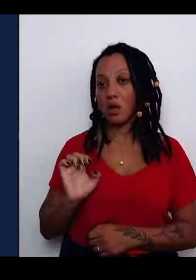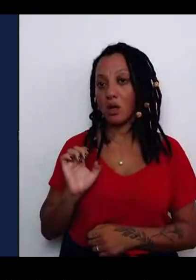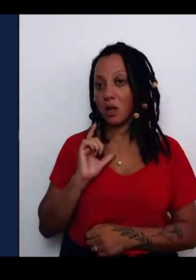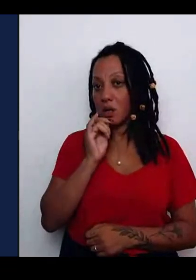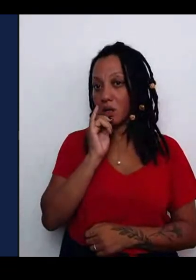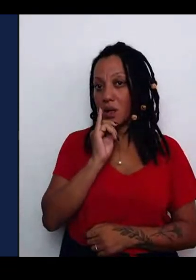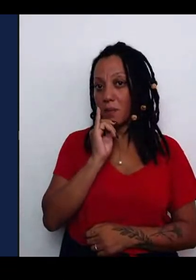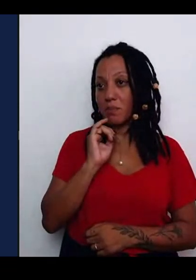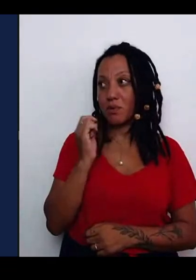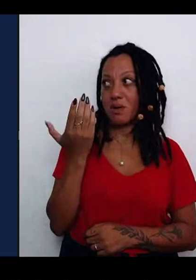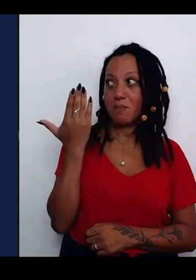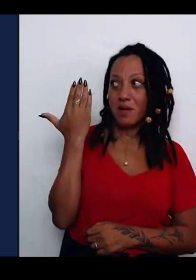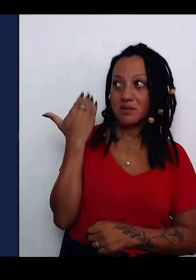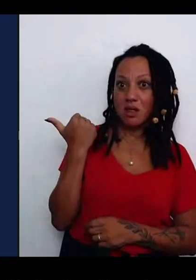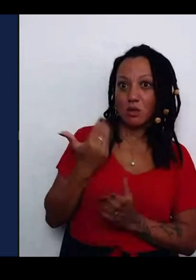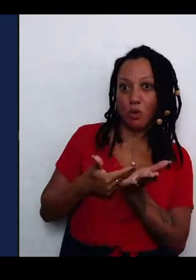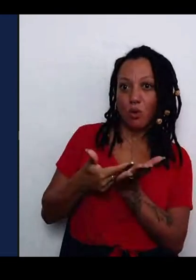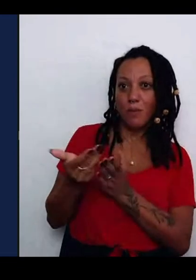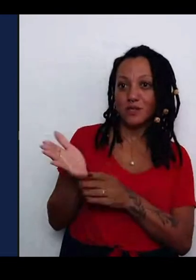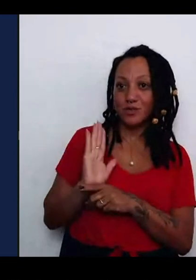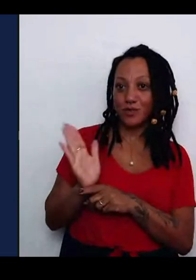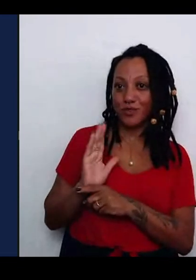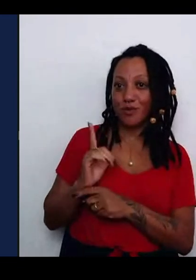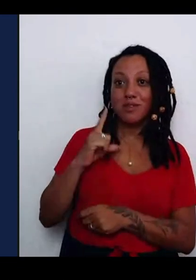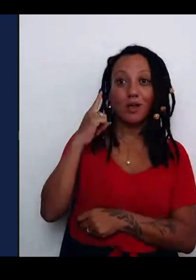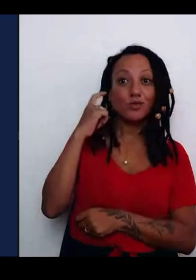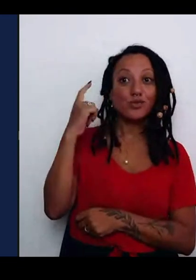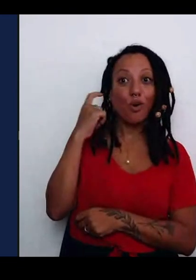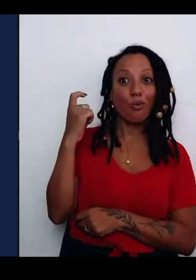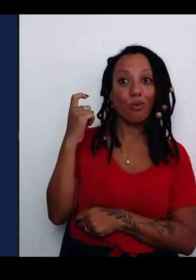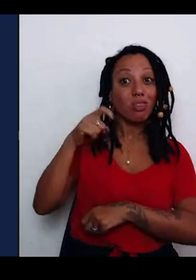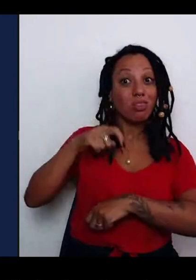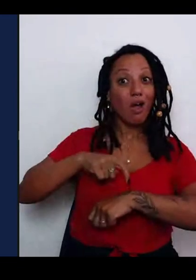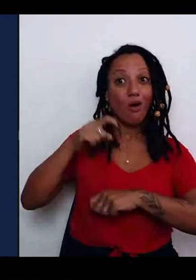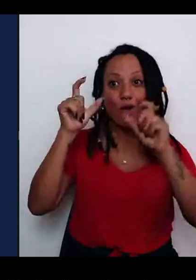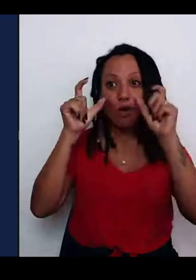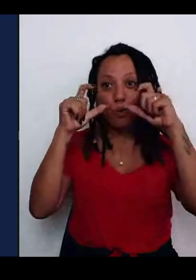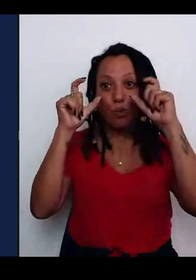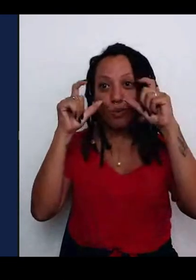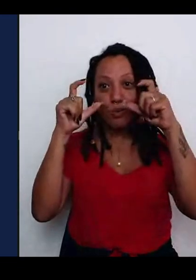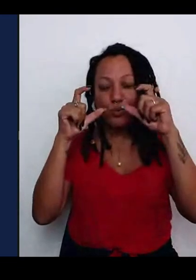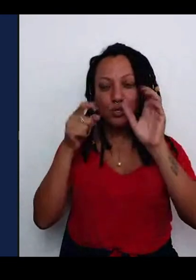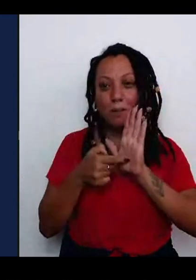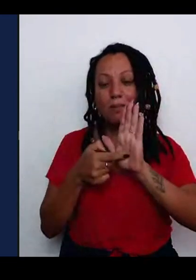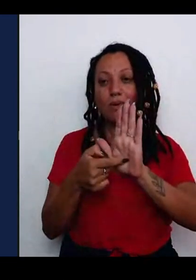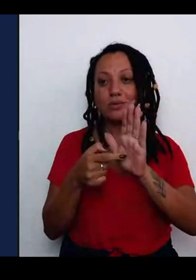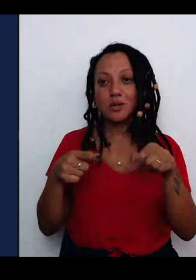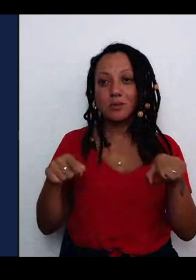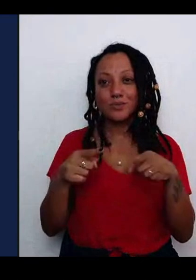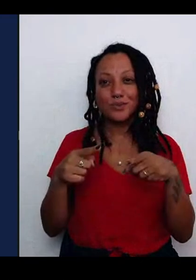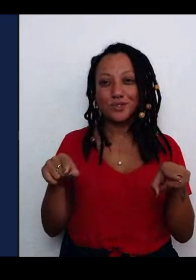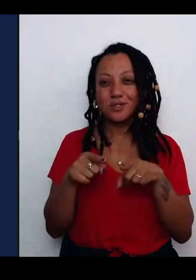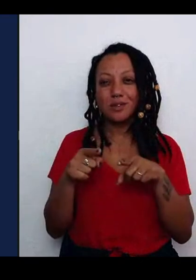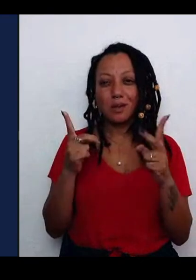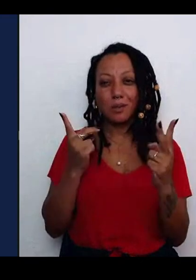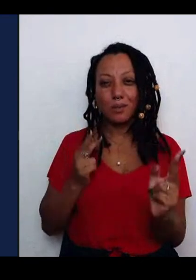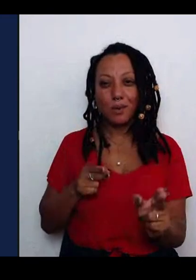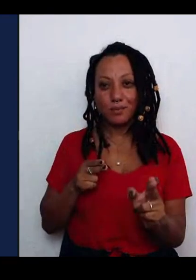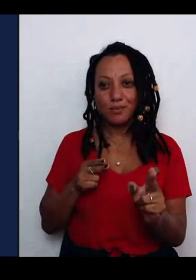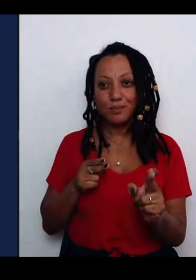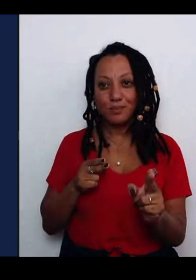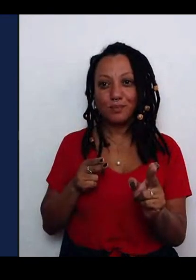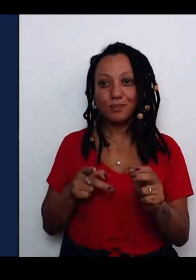and it's they also Replay in some key moments throughout the film and they reappear again at the end of the